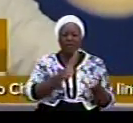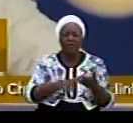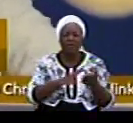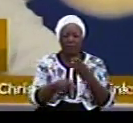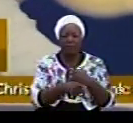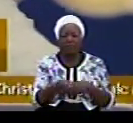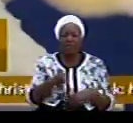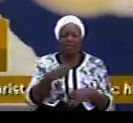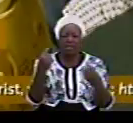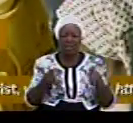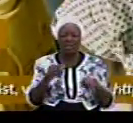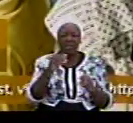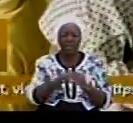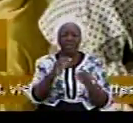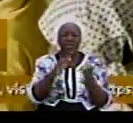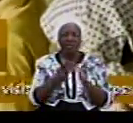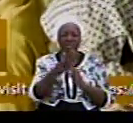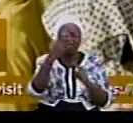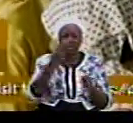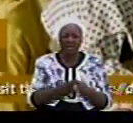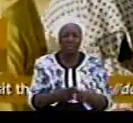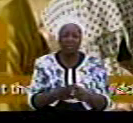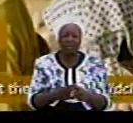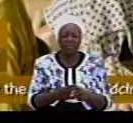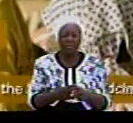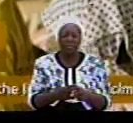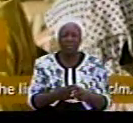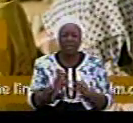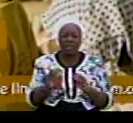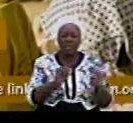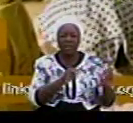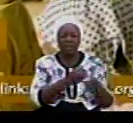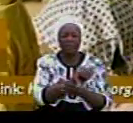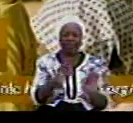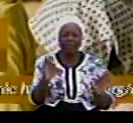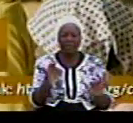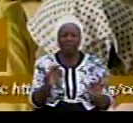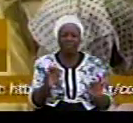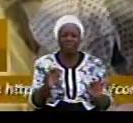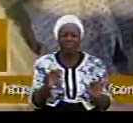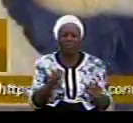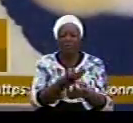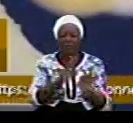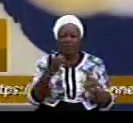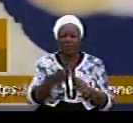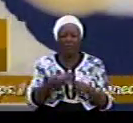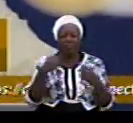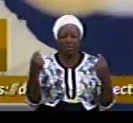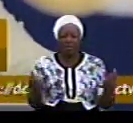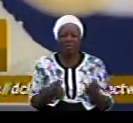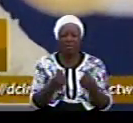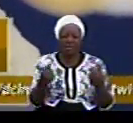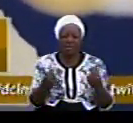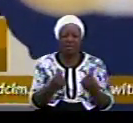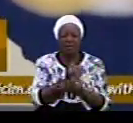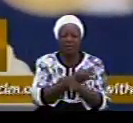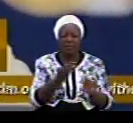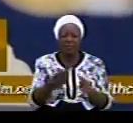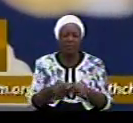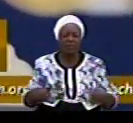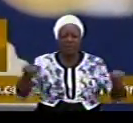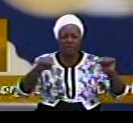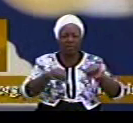in Jesus' name. Set them free. Free from sin. Free from